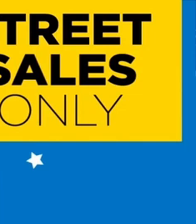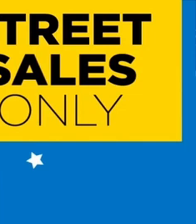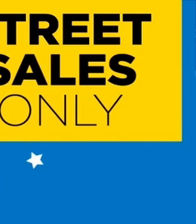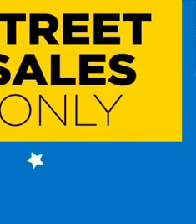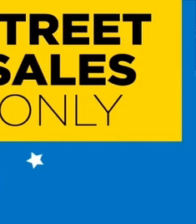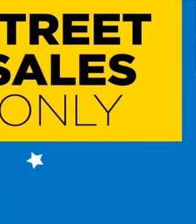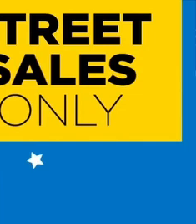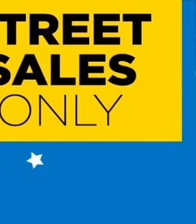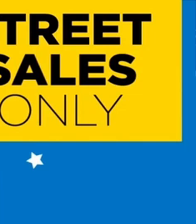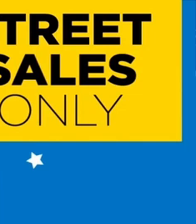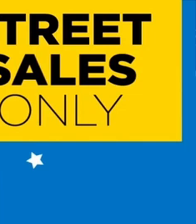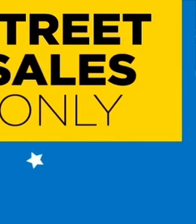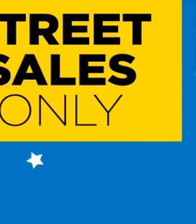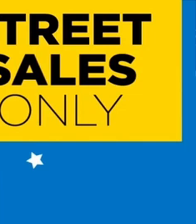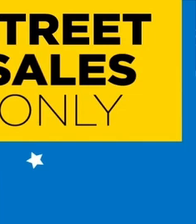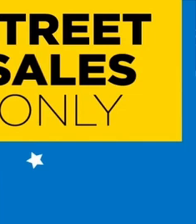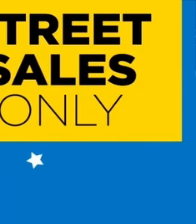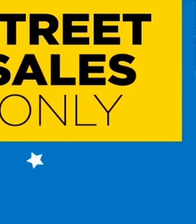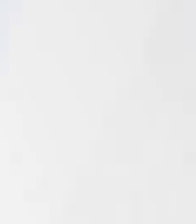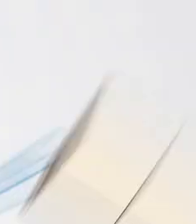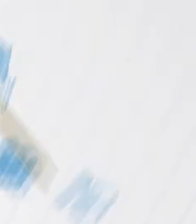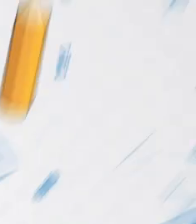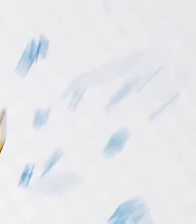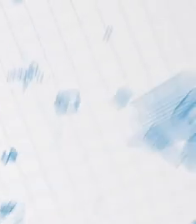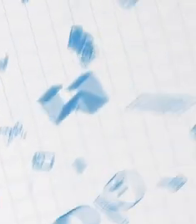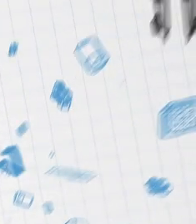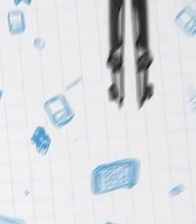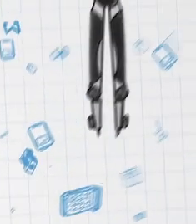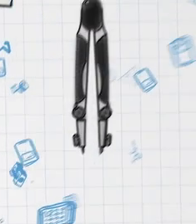fun activities with Zoe and Zoshi.